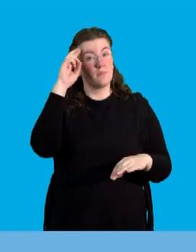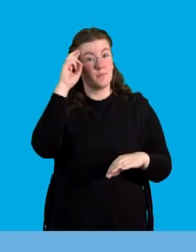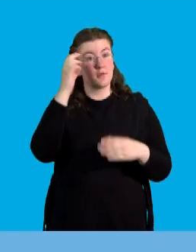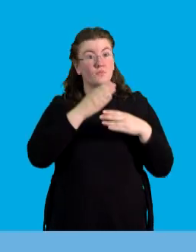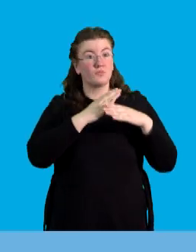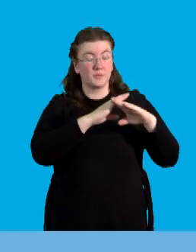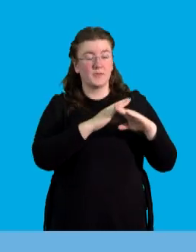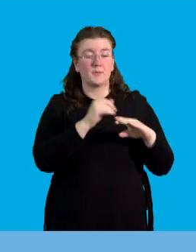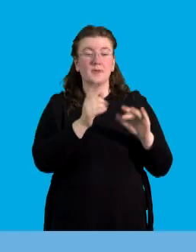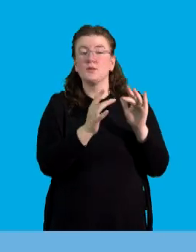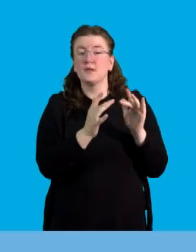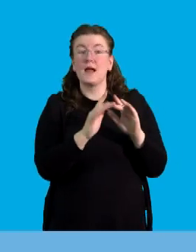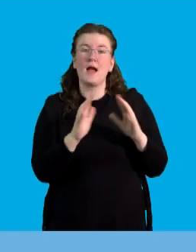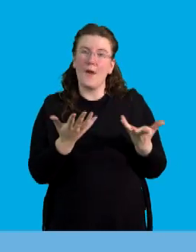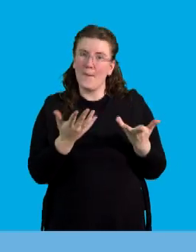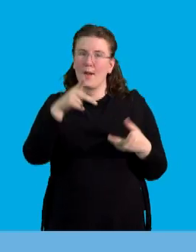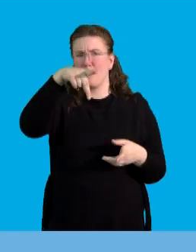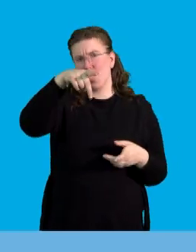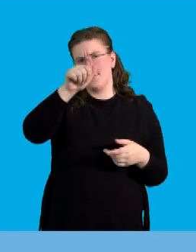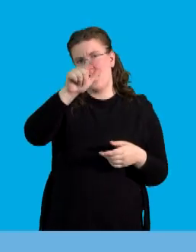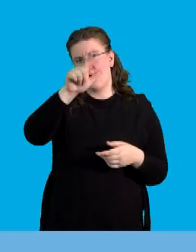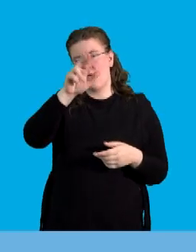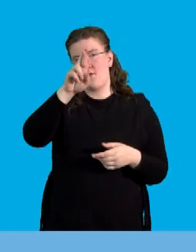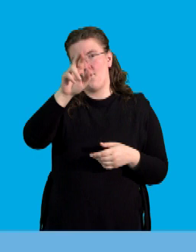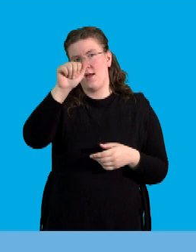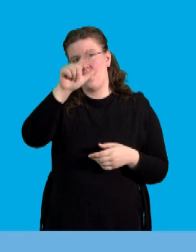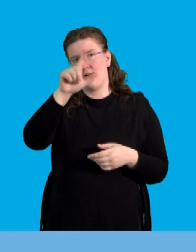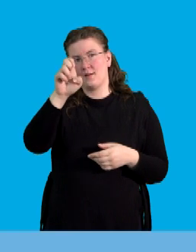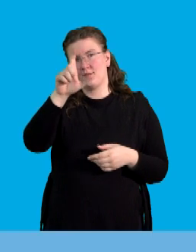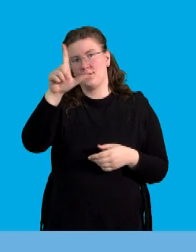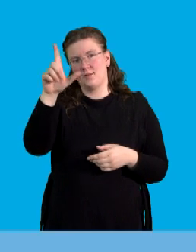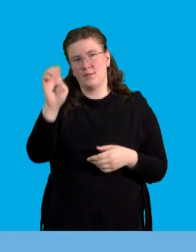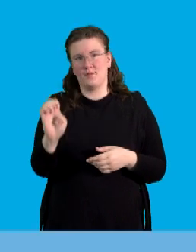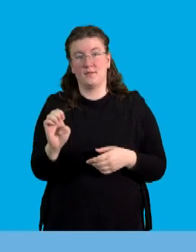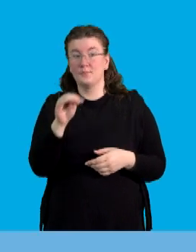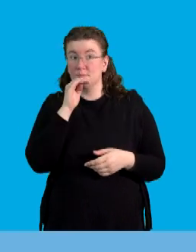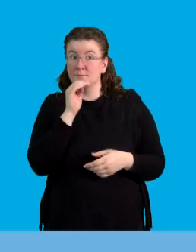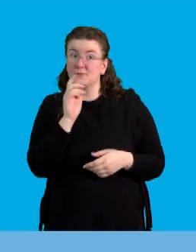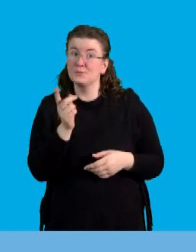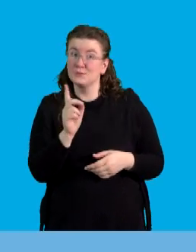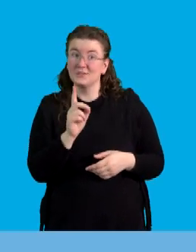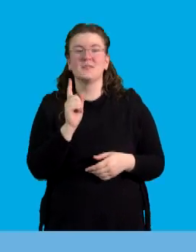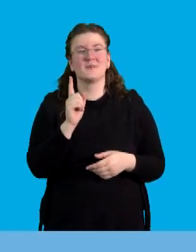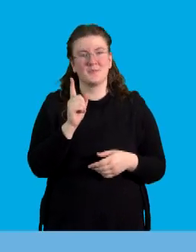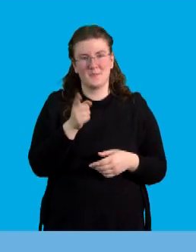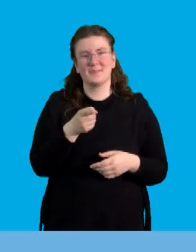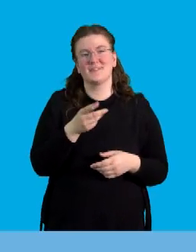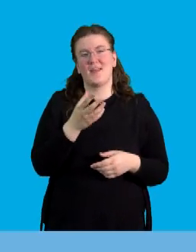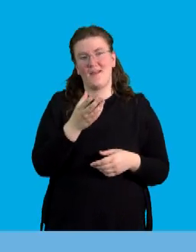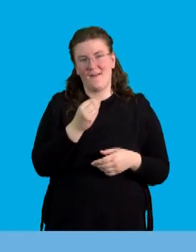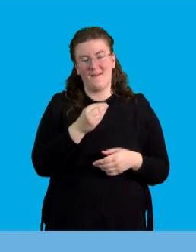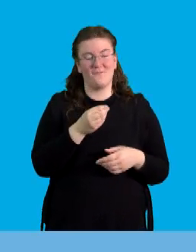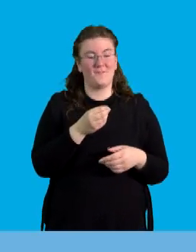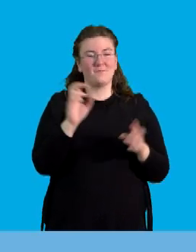my resistors must be connected in parallel. That means there needs to be more than one path taken by the